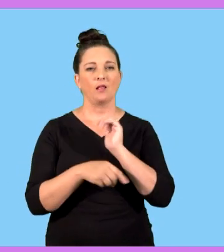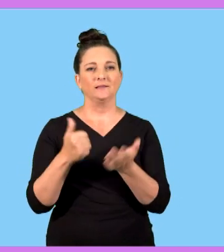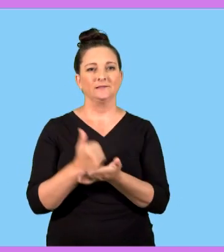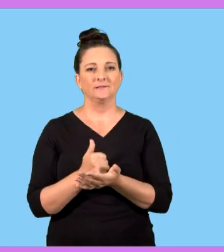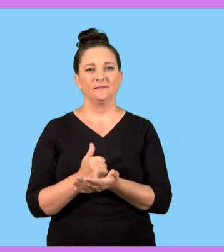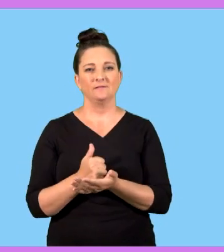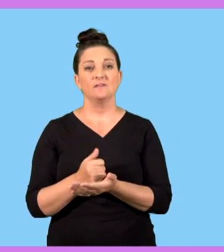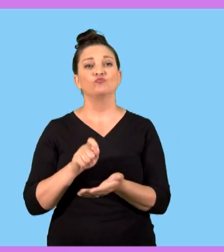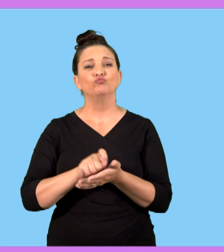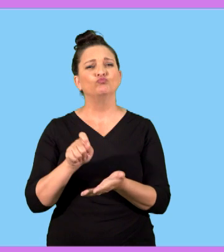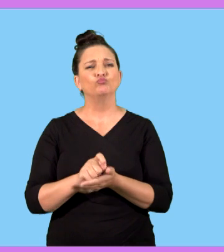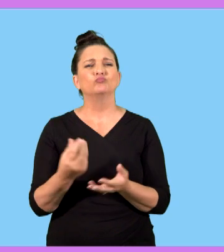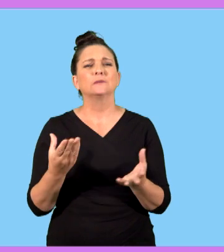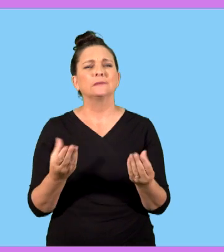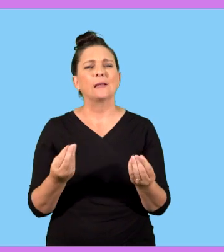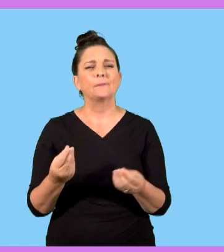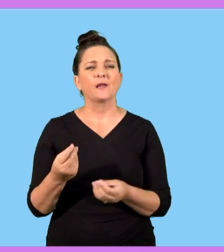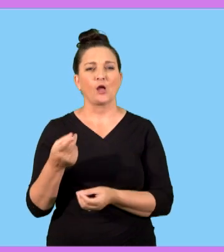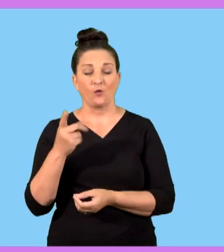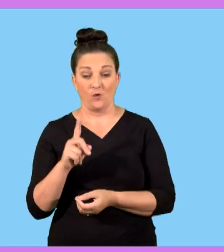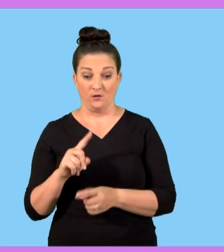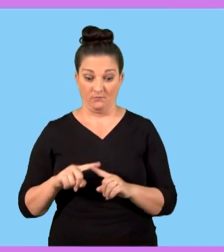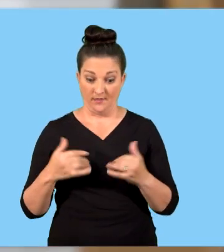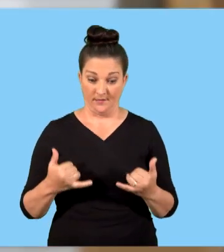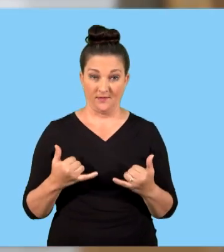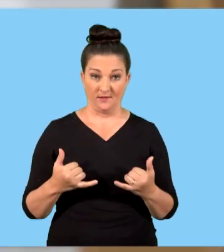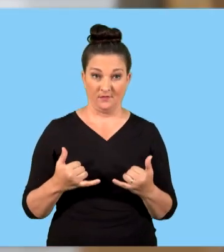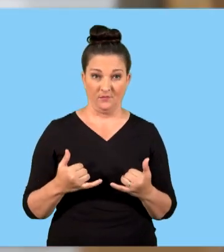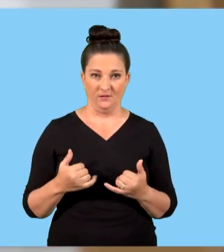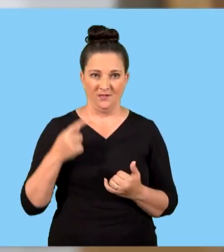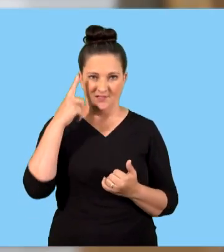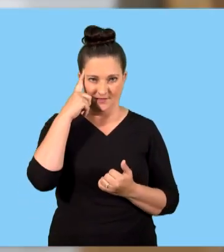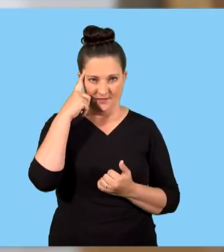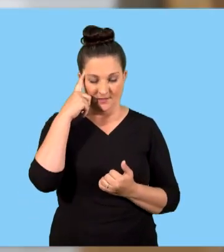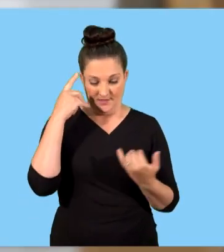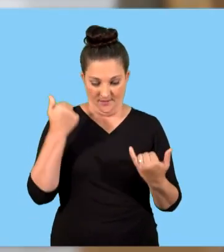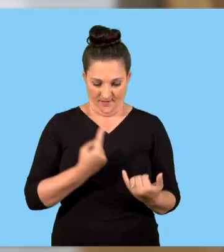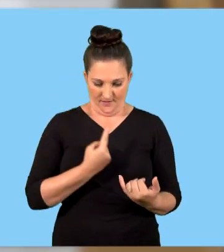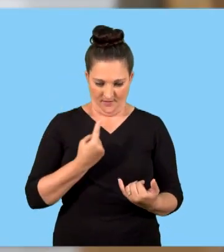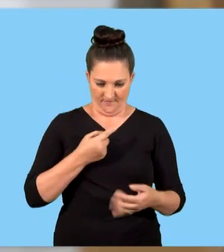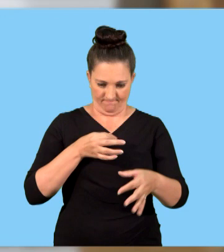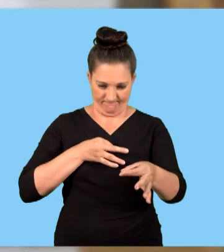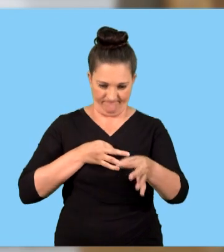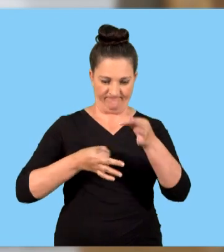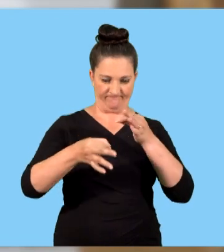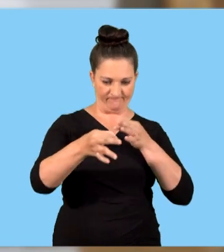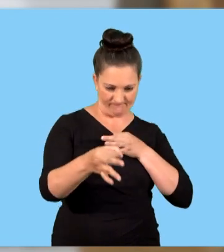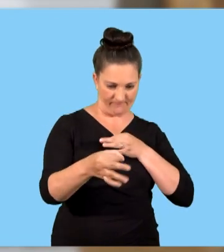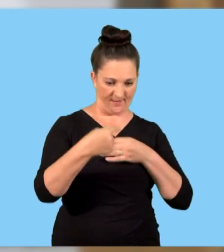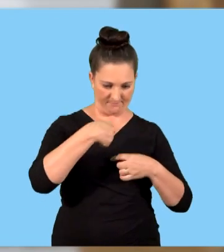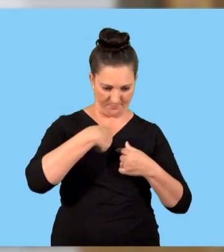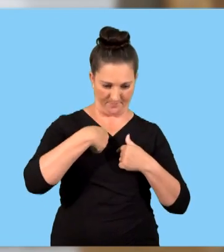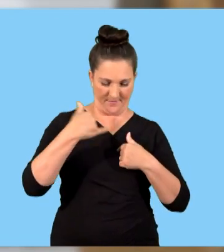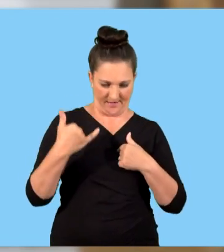down offense's seat number. Right, a mouthful, but remember you put yourself in the shoes of the person entering